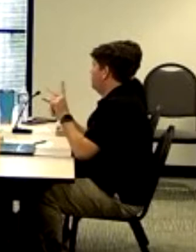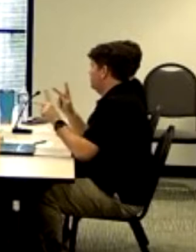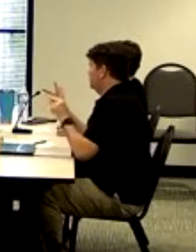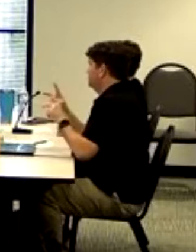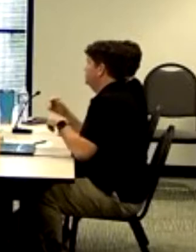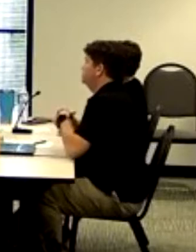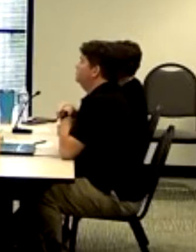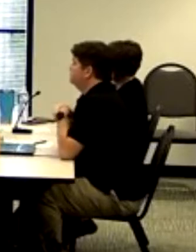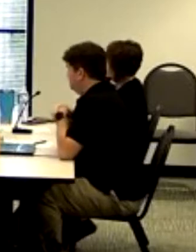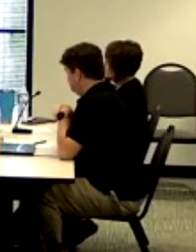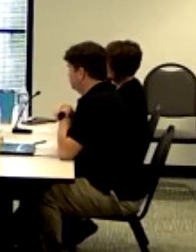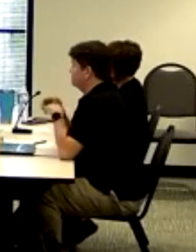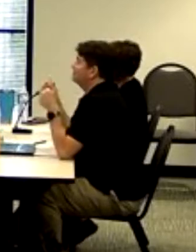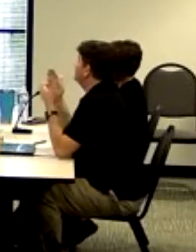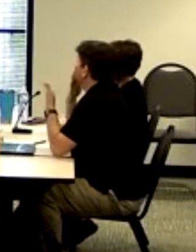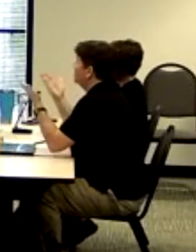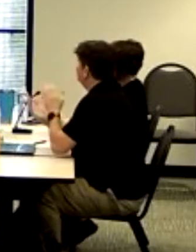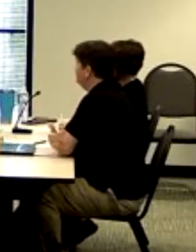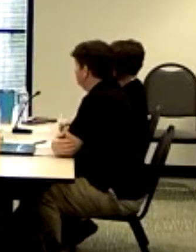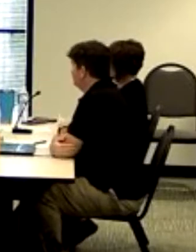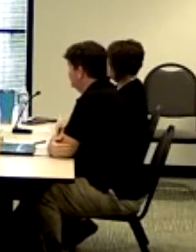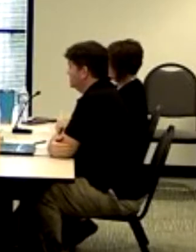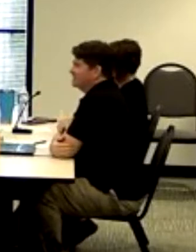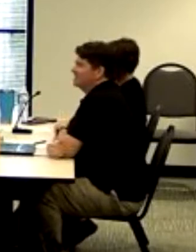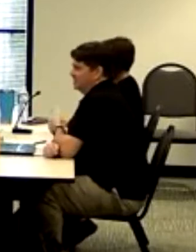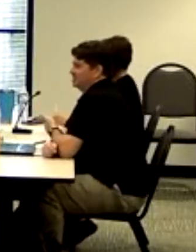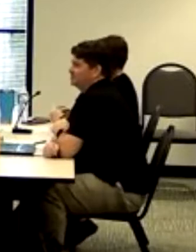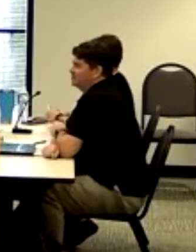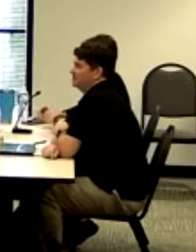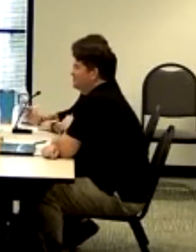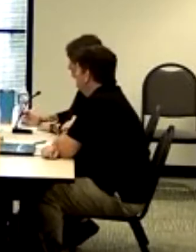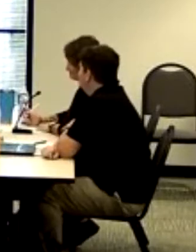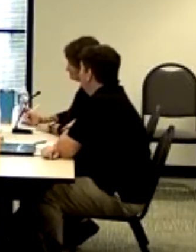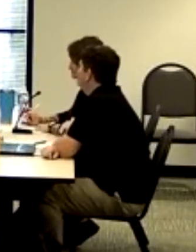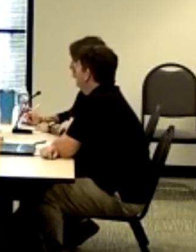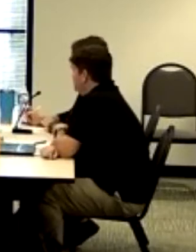to the right people. Thank you.